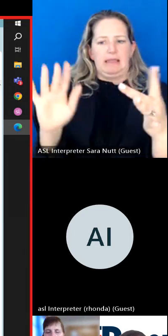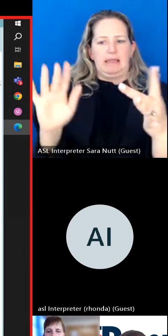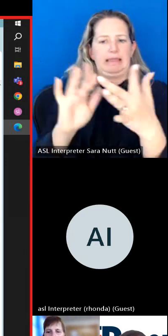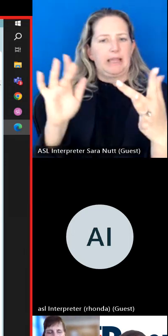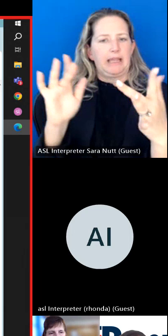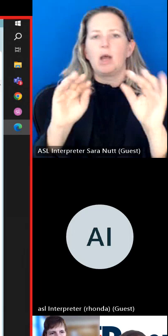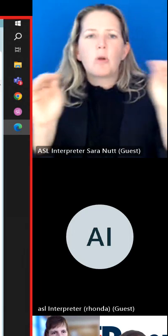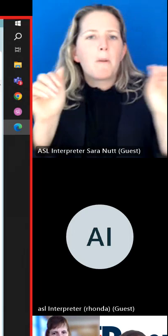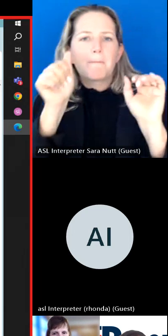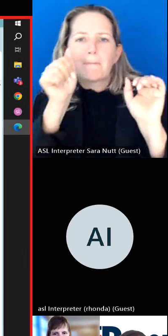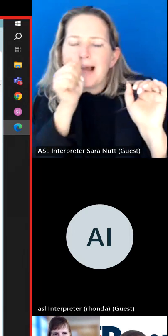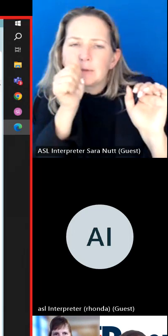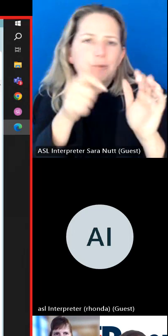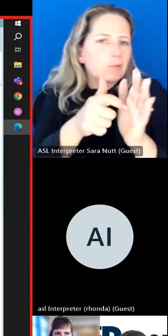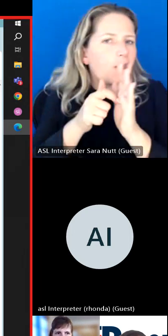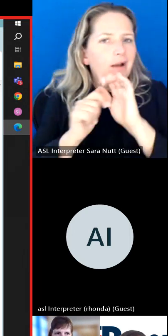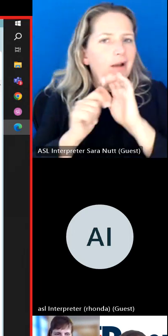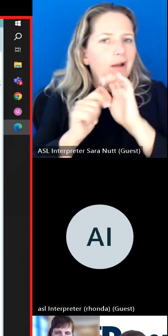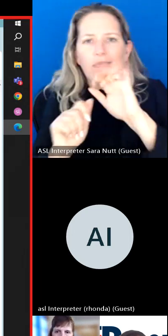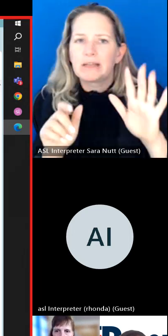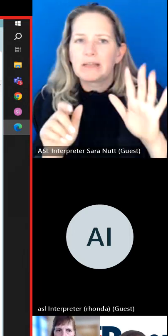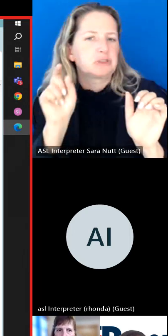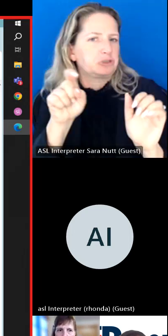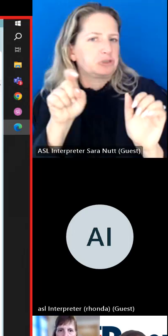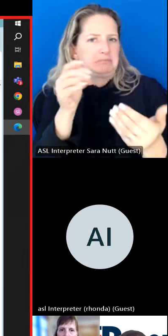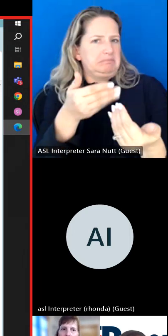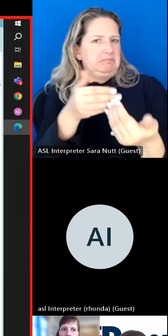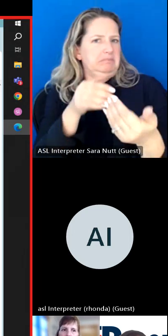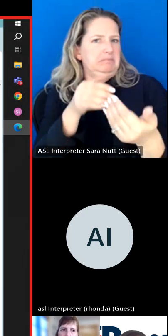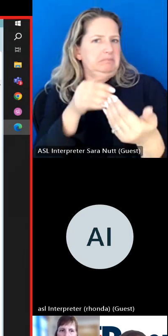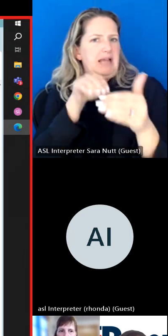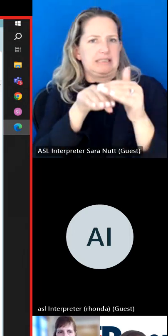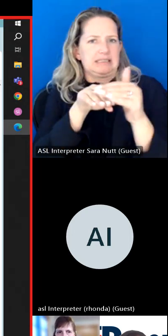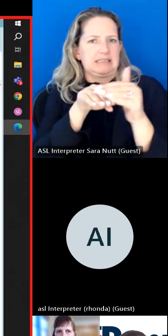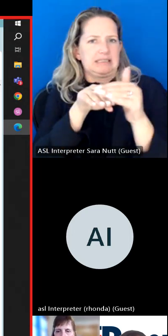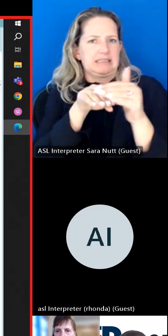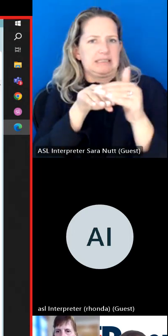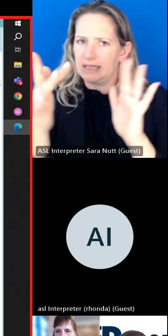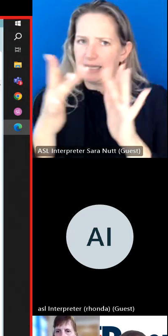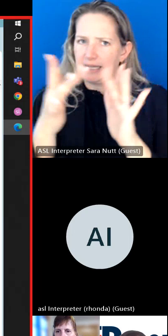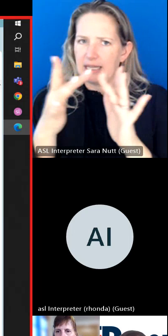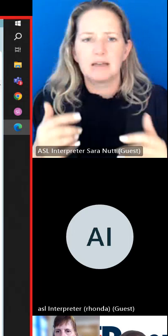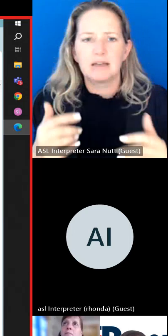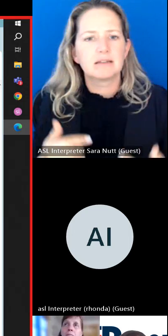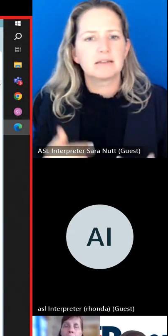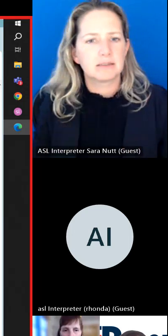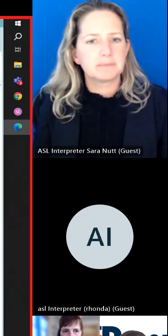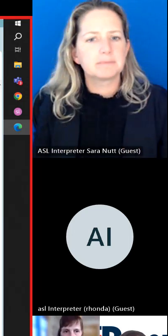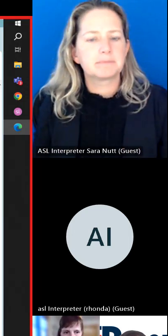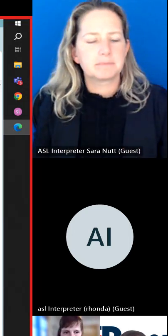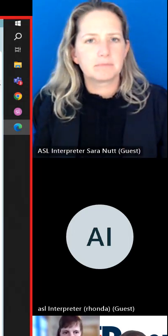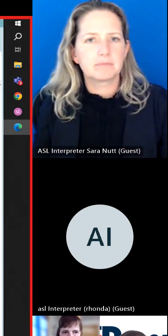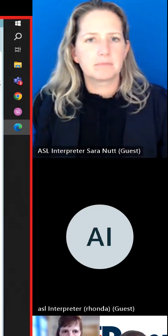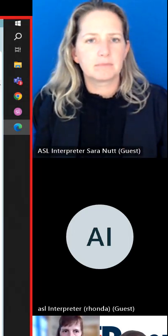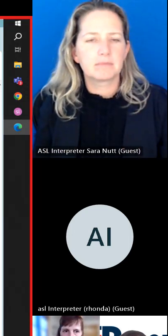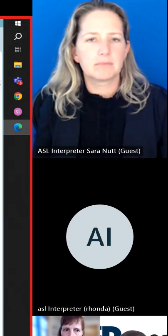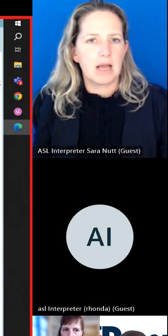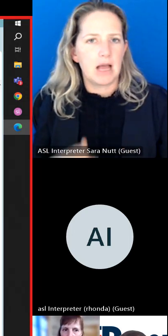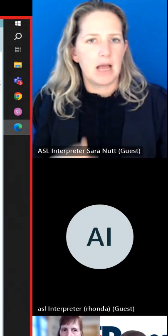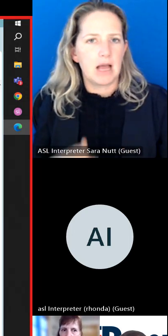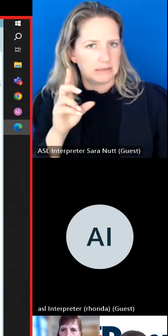it. You should have access to this link. I believe it's the one that's linked when I sent that